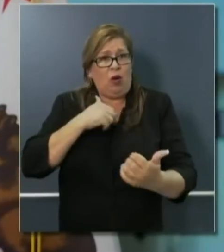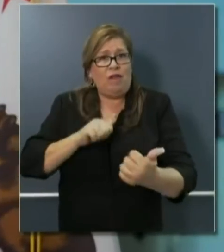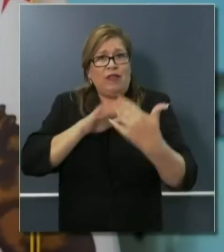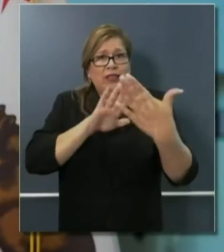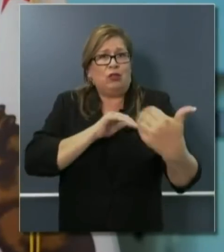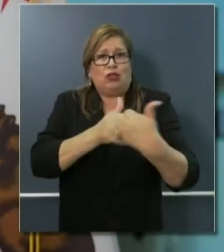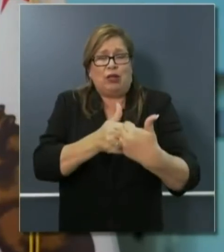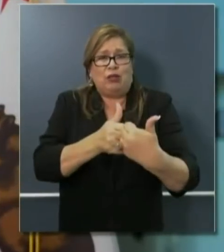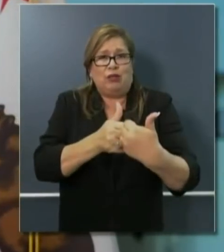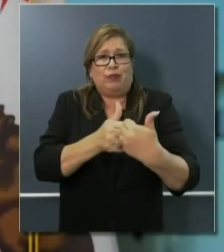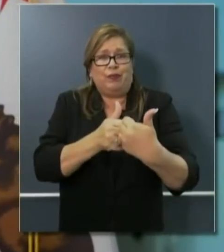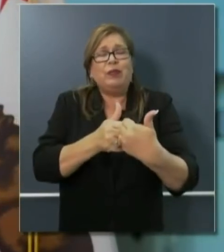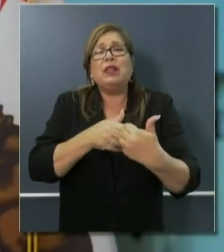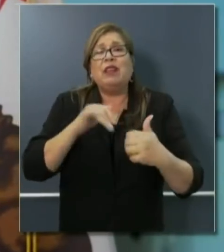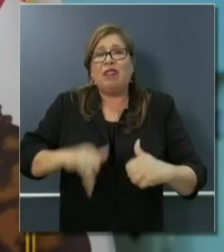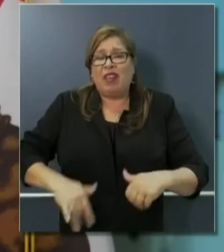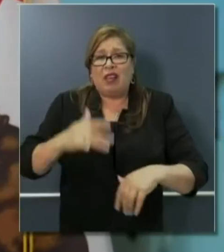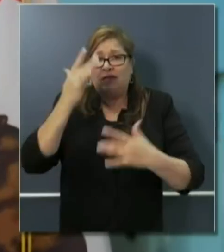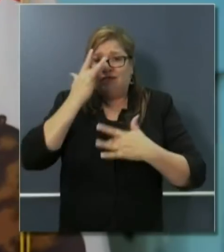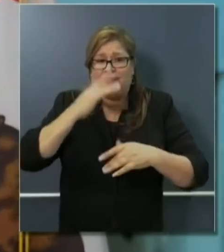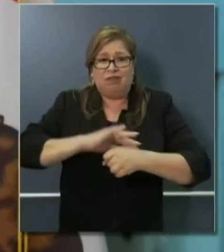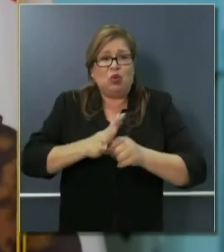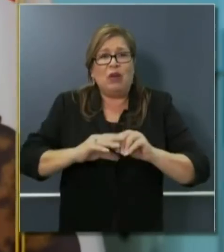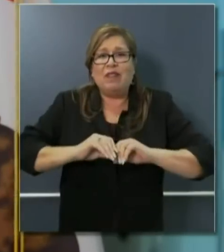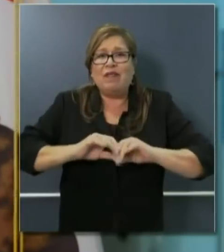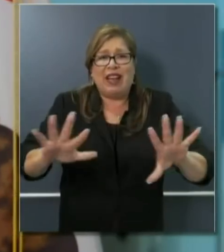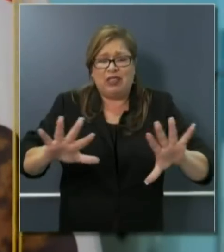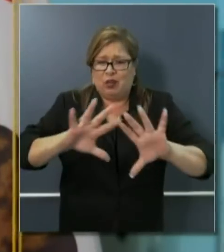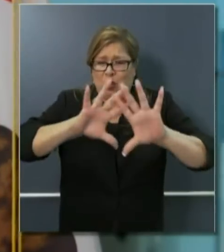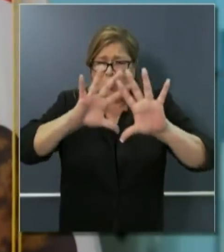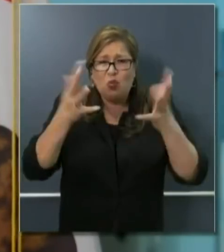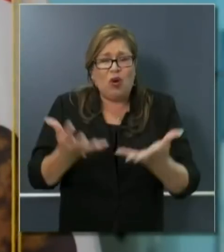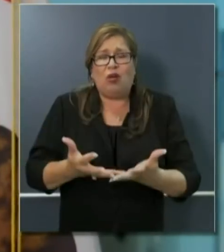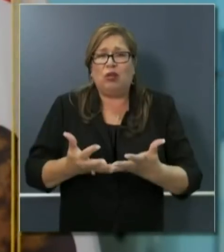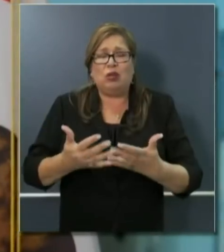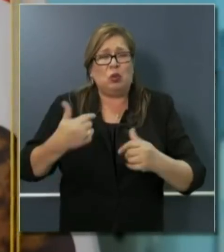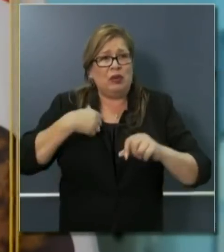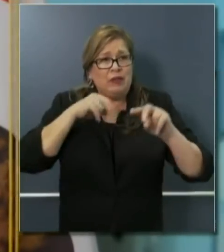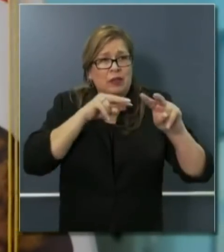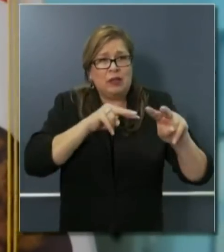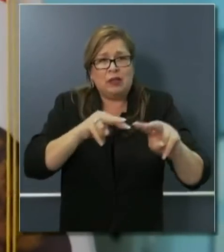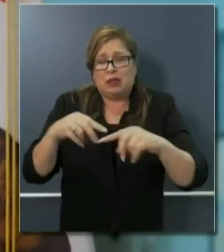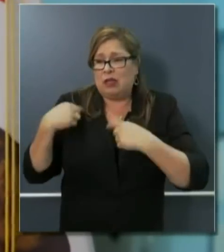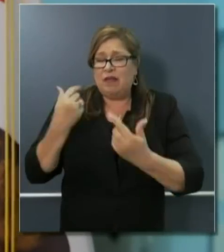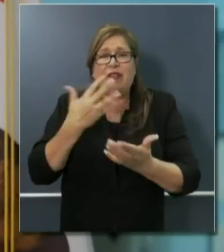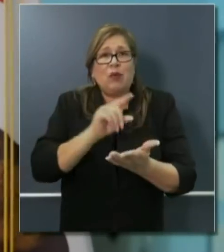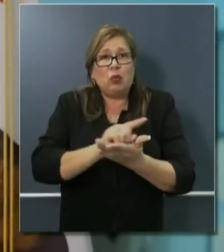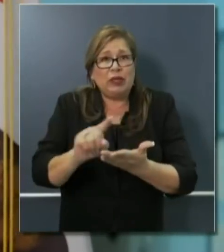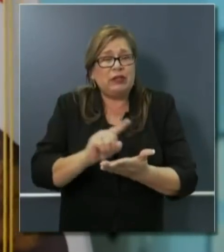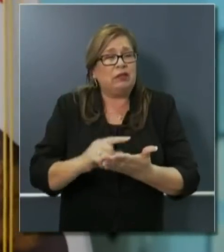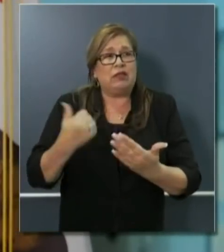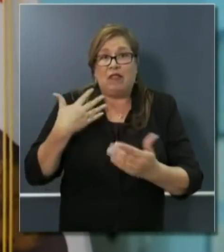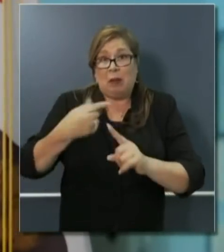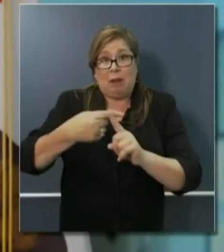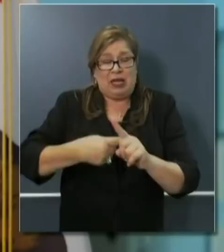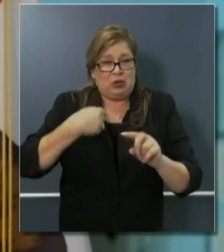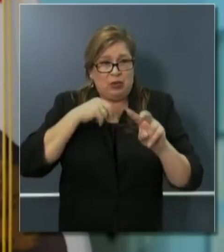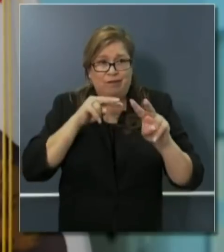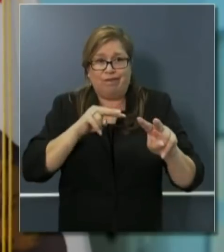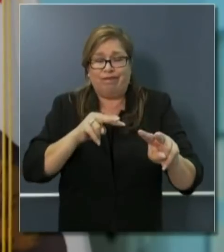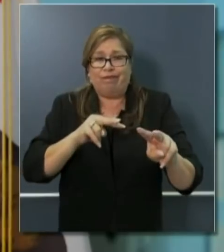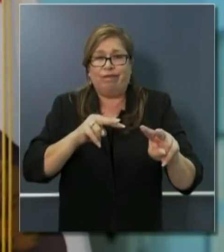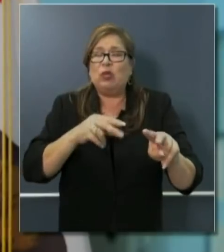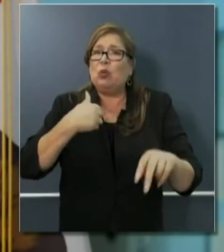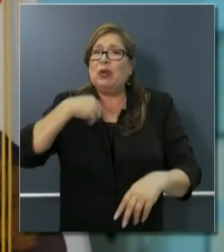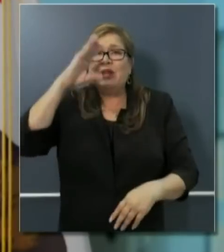to the globe. We've been watching it and tracking it over weeks and months now, and we know that we don't have